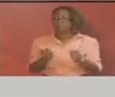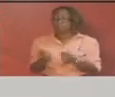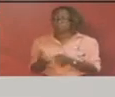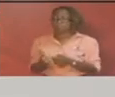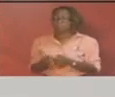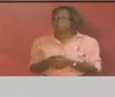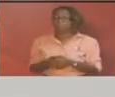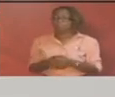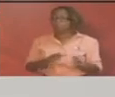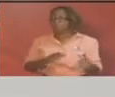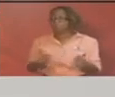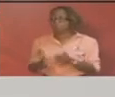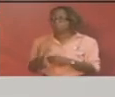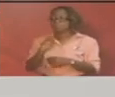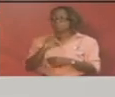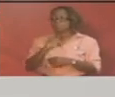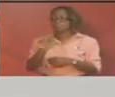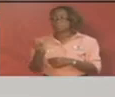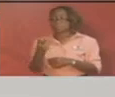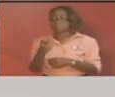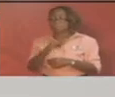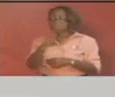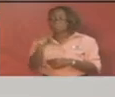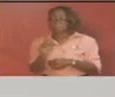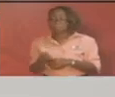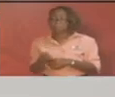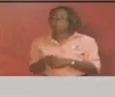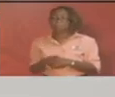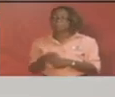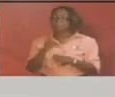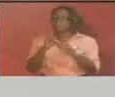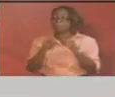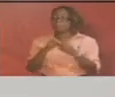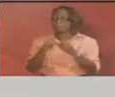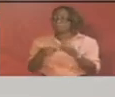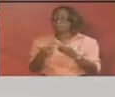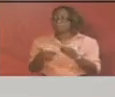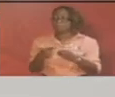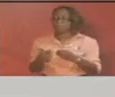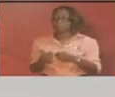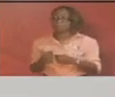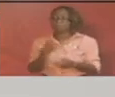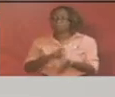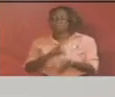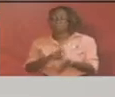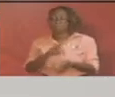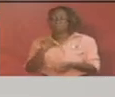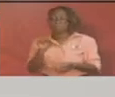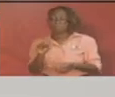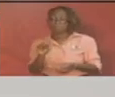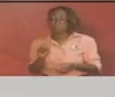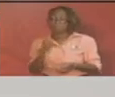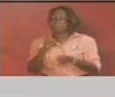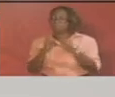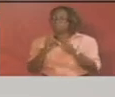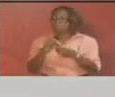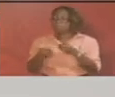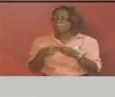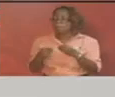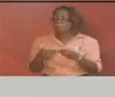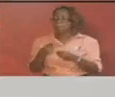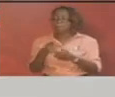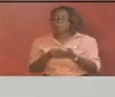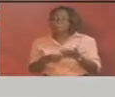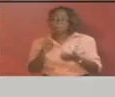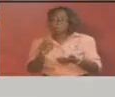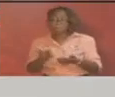question, you're talking about the pre-screening that Dr. Suknanan would have spoken to is really just a routine health check.